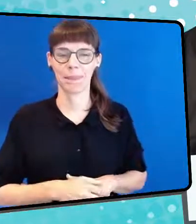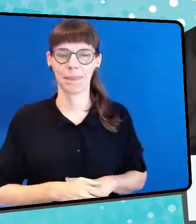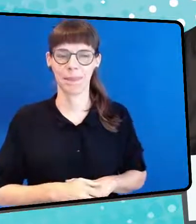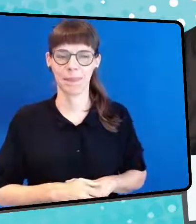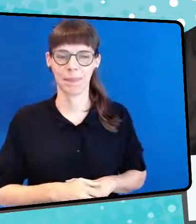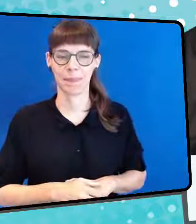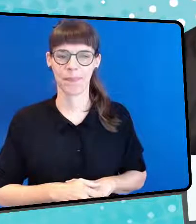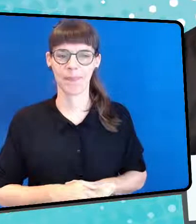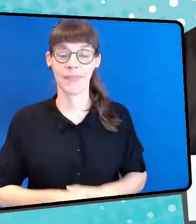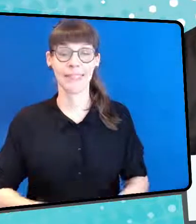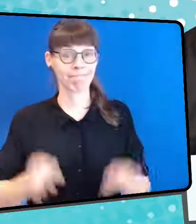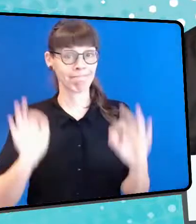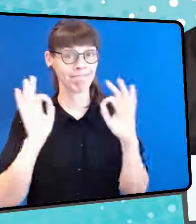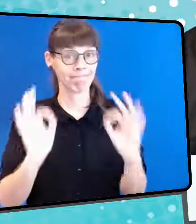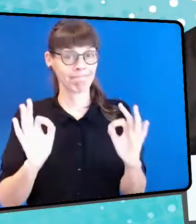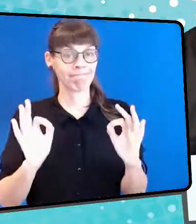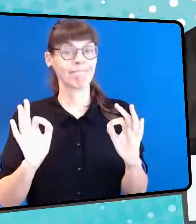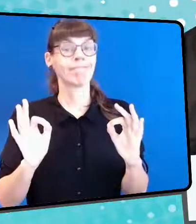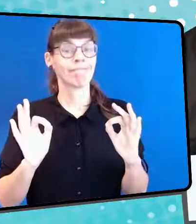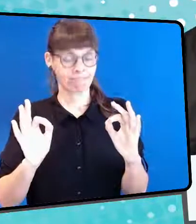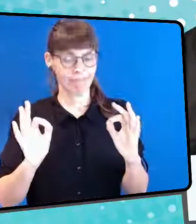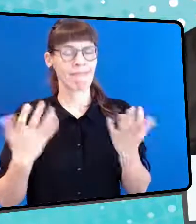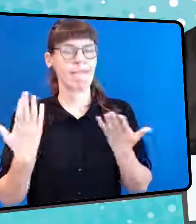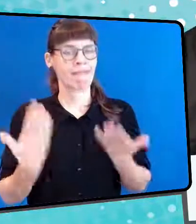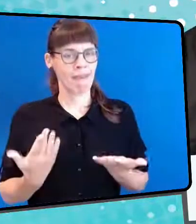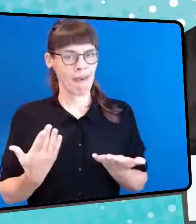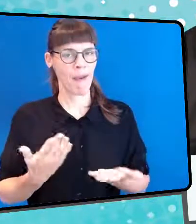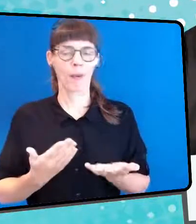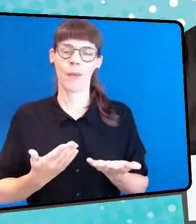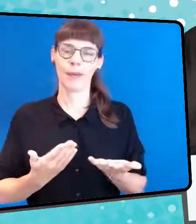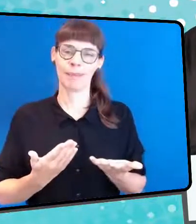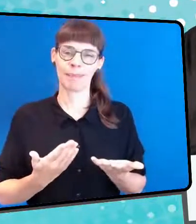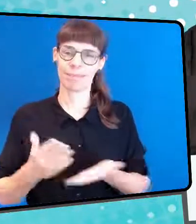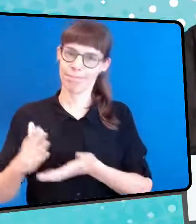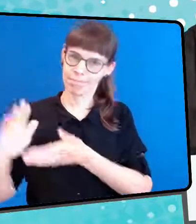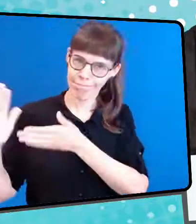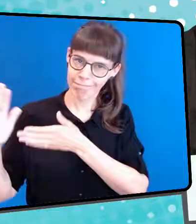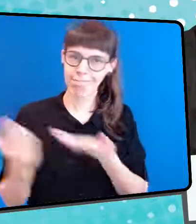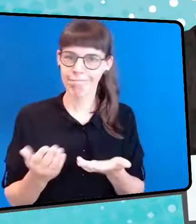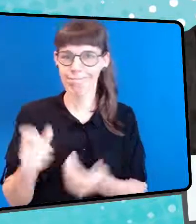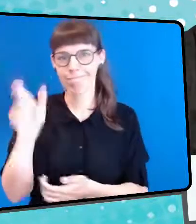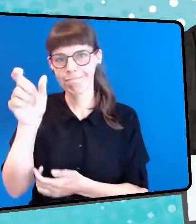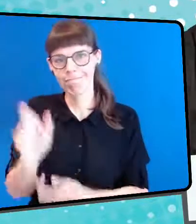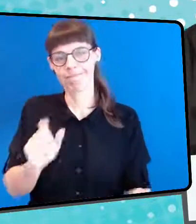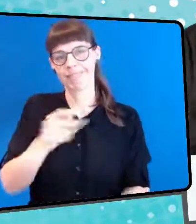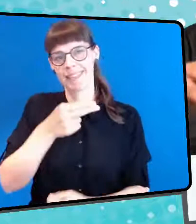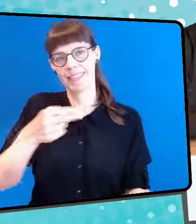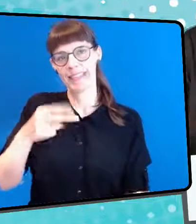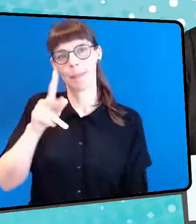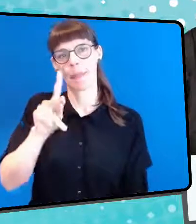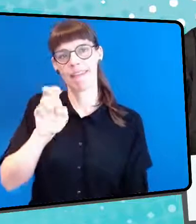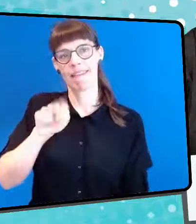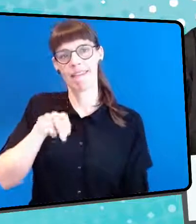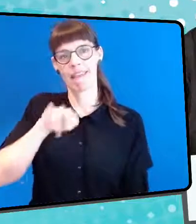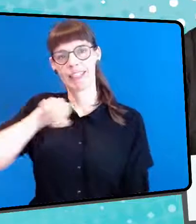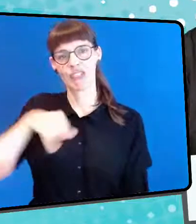Perfect, so let's not waste any time anymore and start and invite Kenji to the stage.